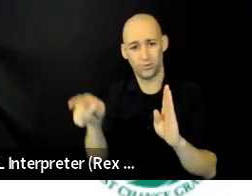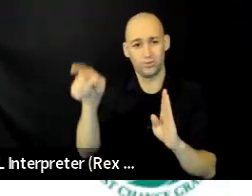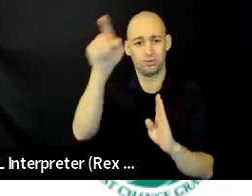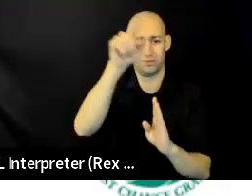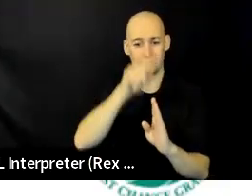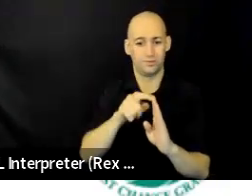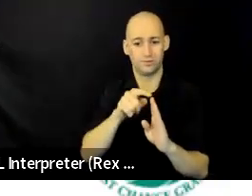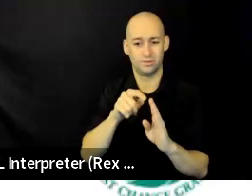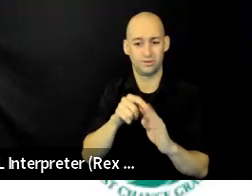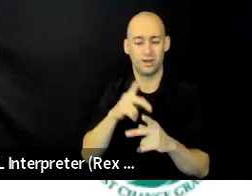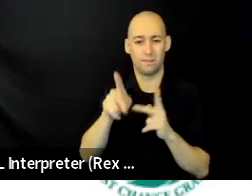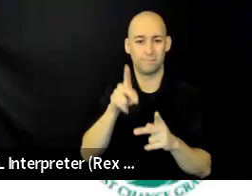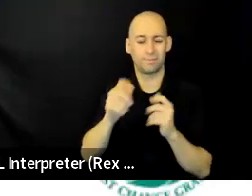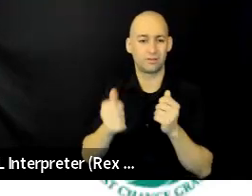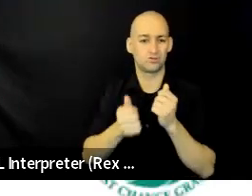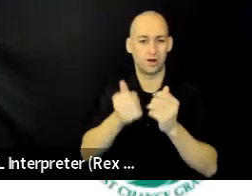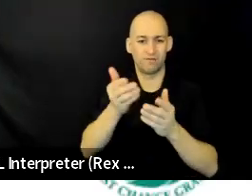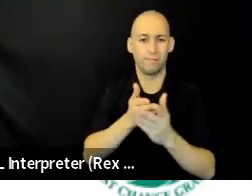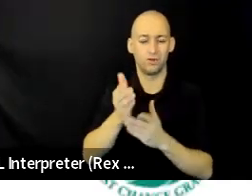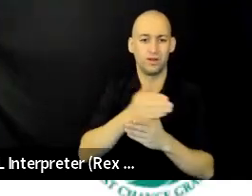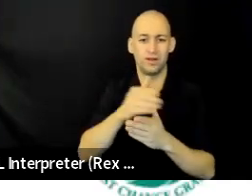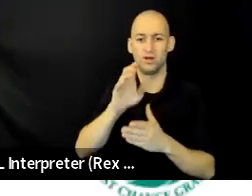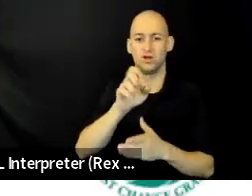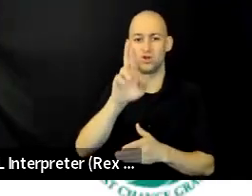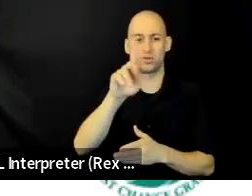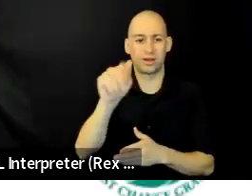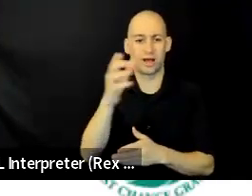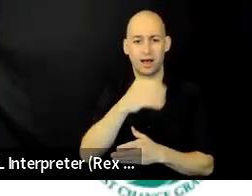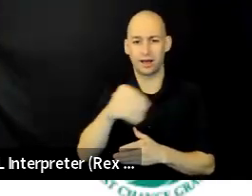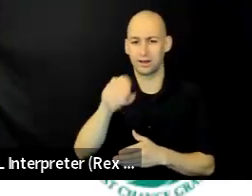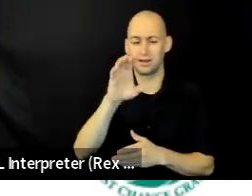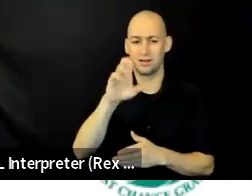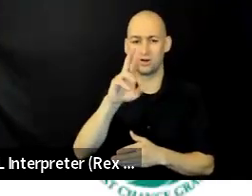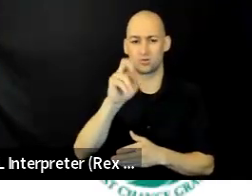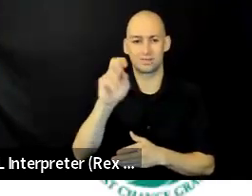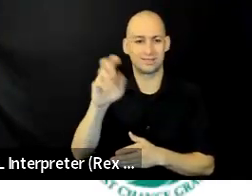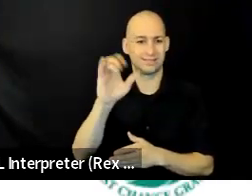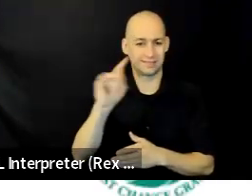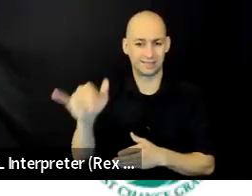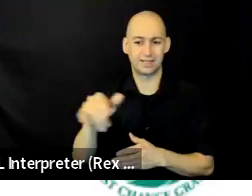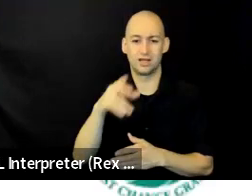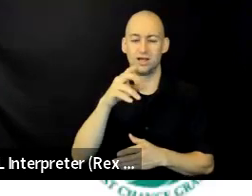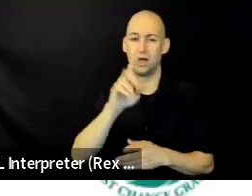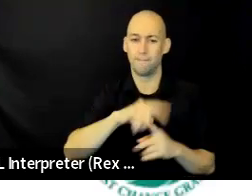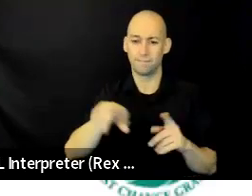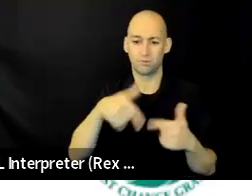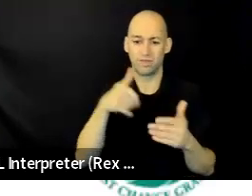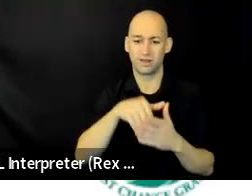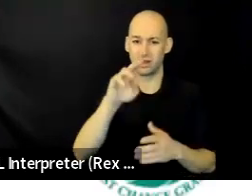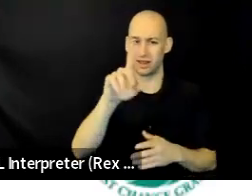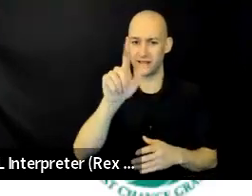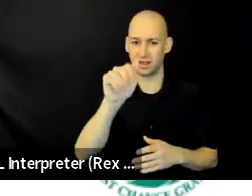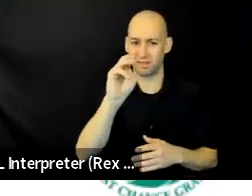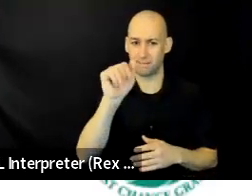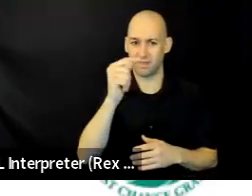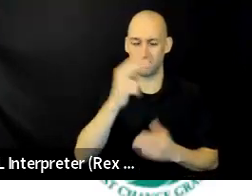between Eureka and Crescent City. However, if you live in Klamath, a small town south of Last Chance Grade, that becomes an 8-hour detour.